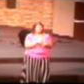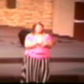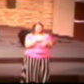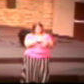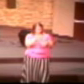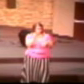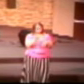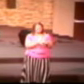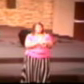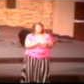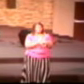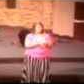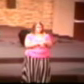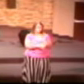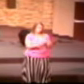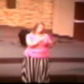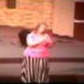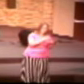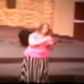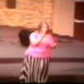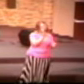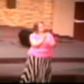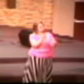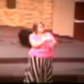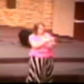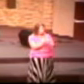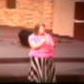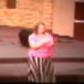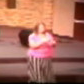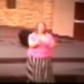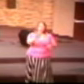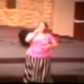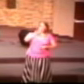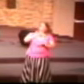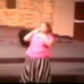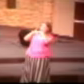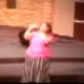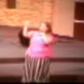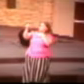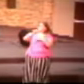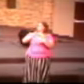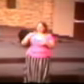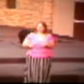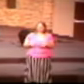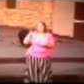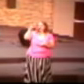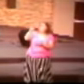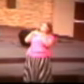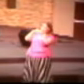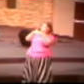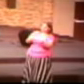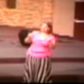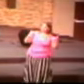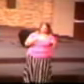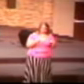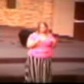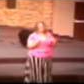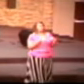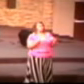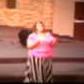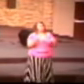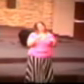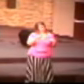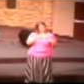Even our words and our hymns and our songs, I will call upon the Lord, he leadeth me. And